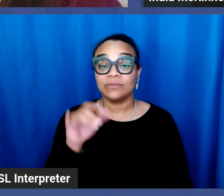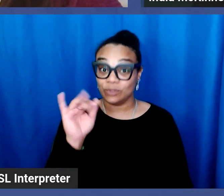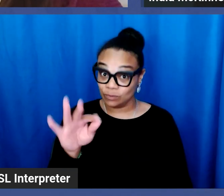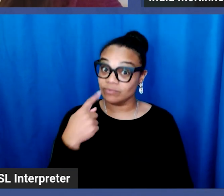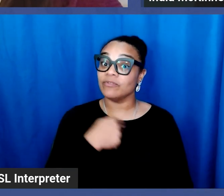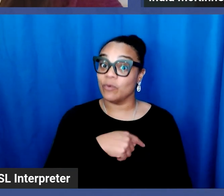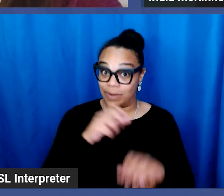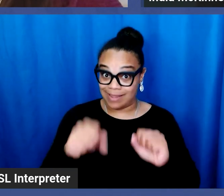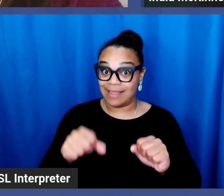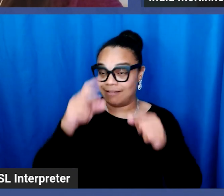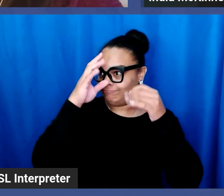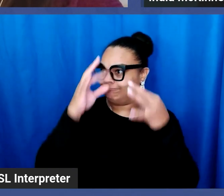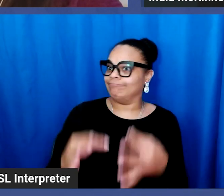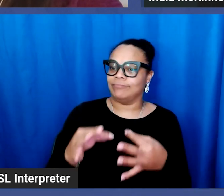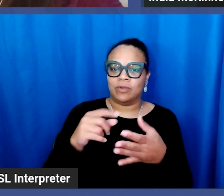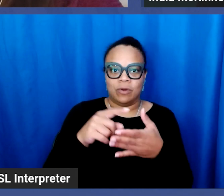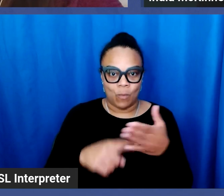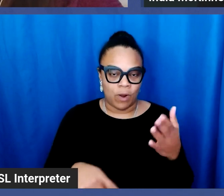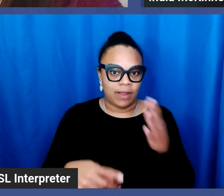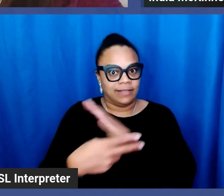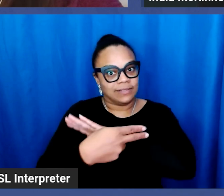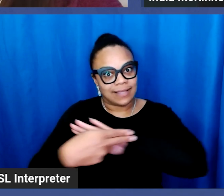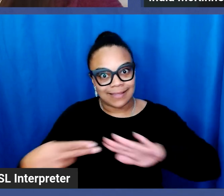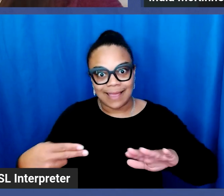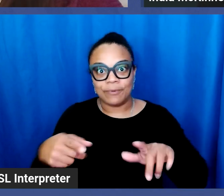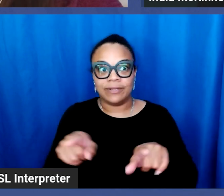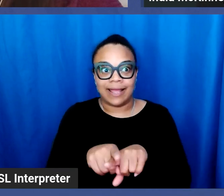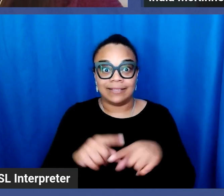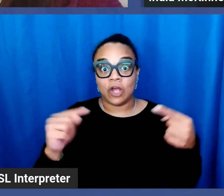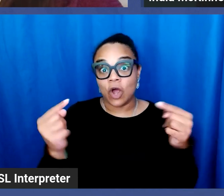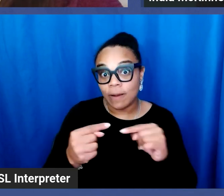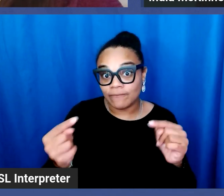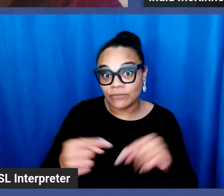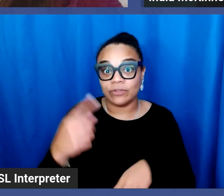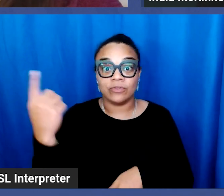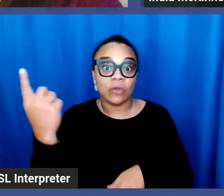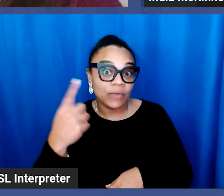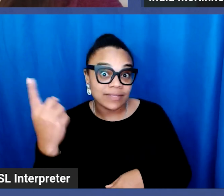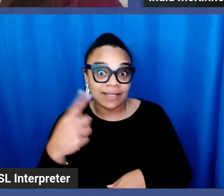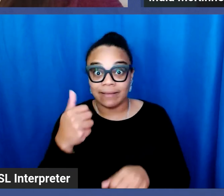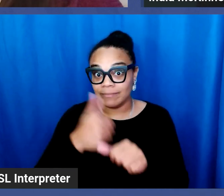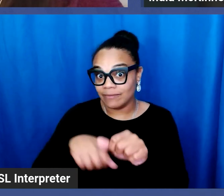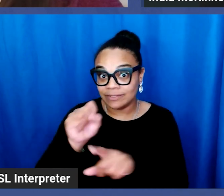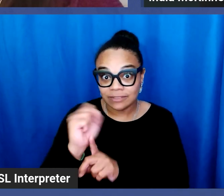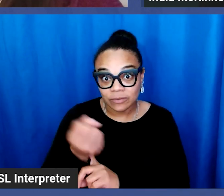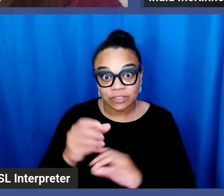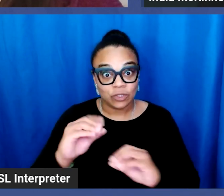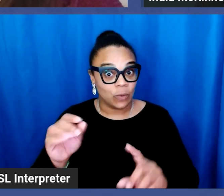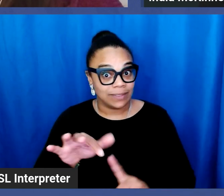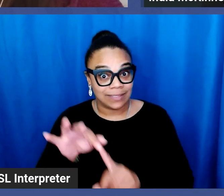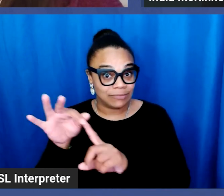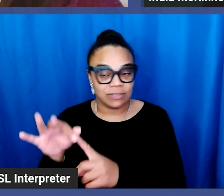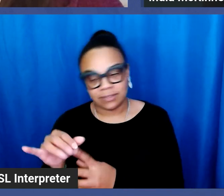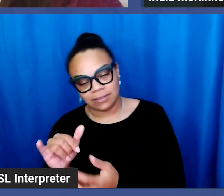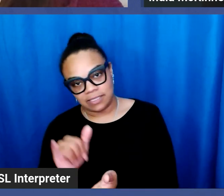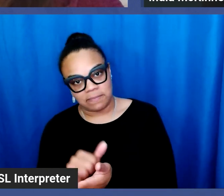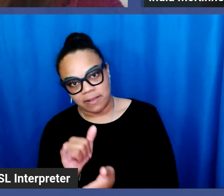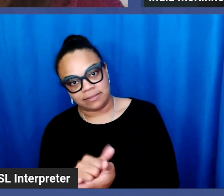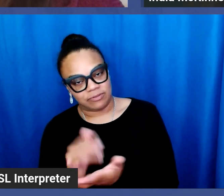what is categorically harmful all the time in every situation with no exceptions, which we can't, even